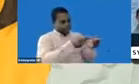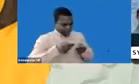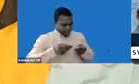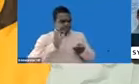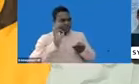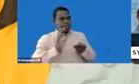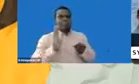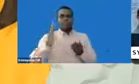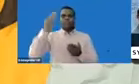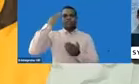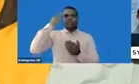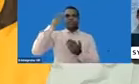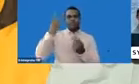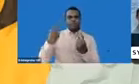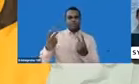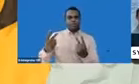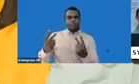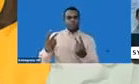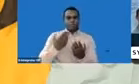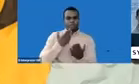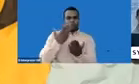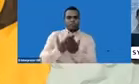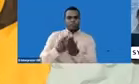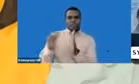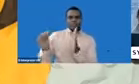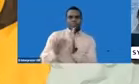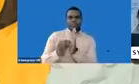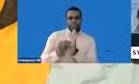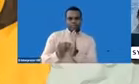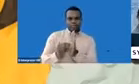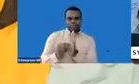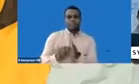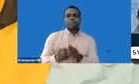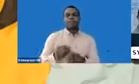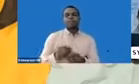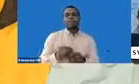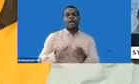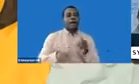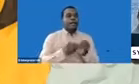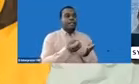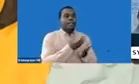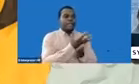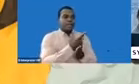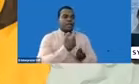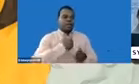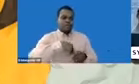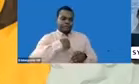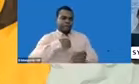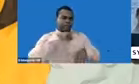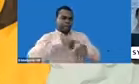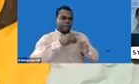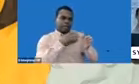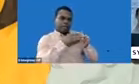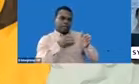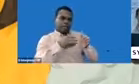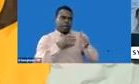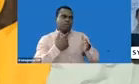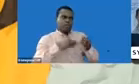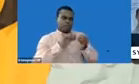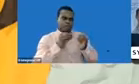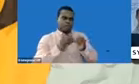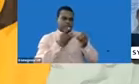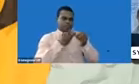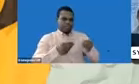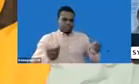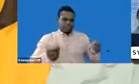advantages. On the one hand, it is kind of the public sector body puts a